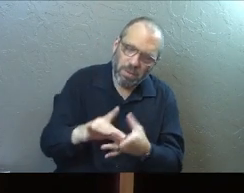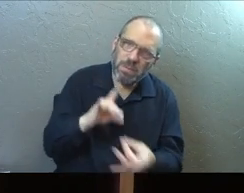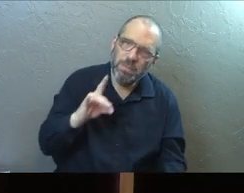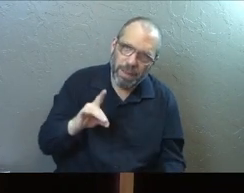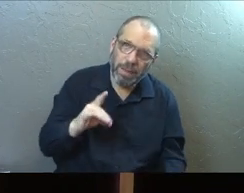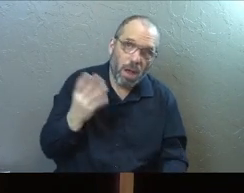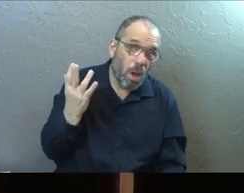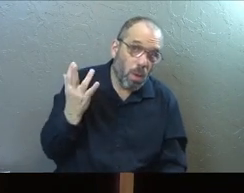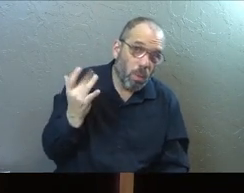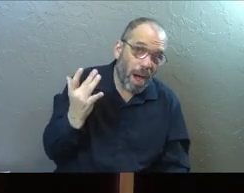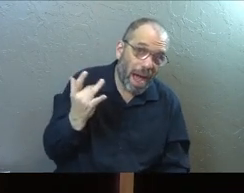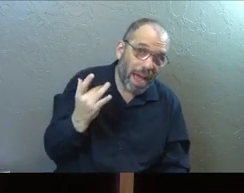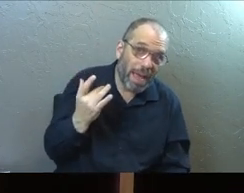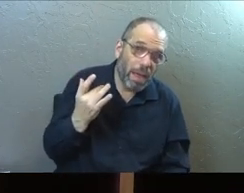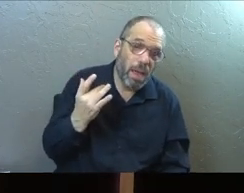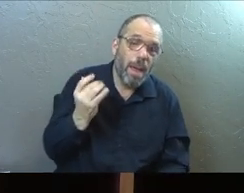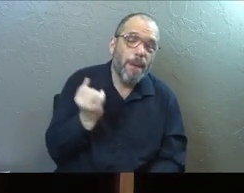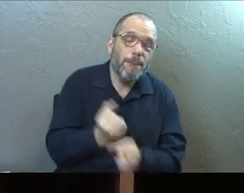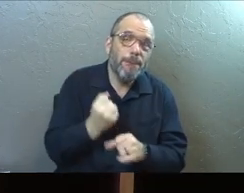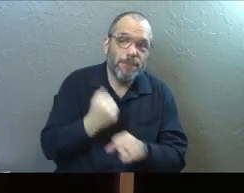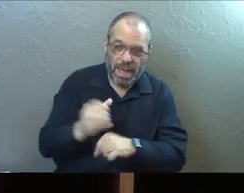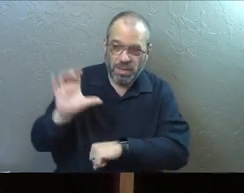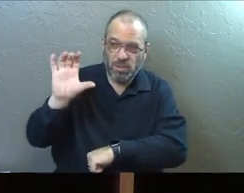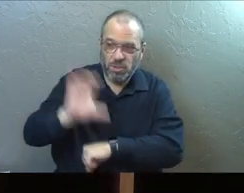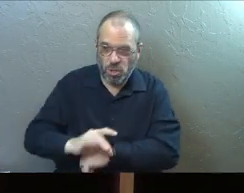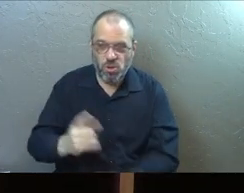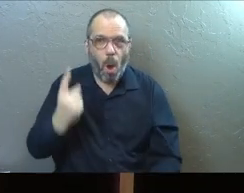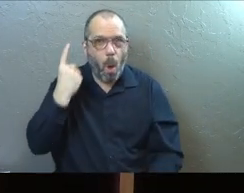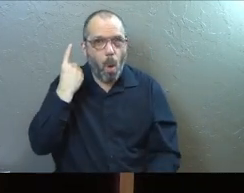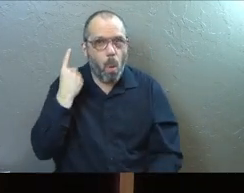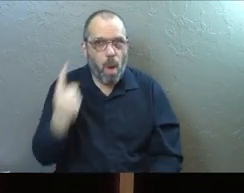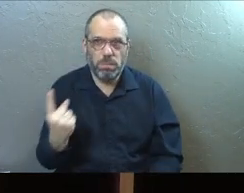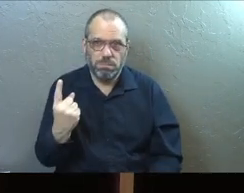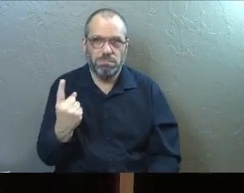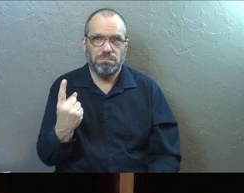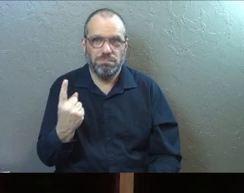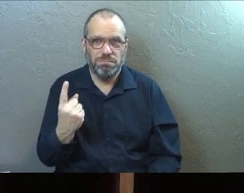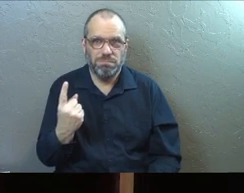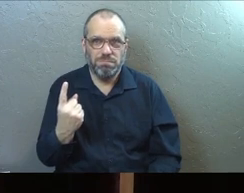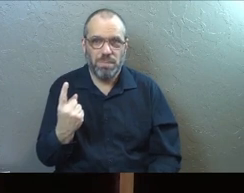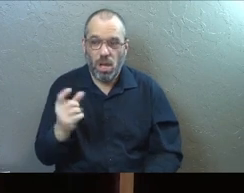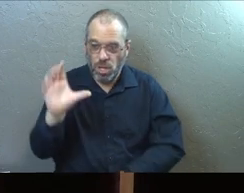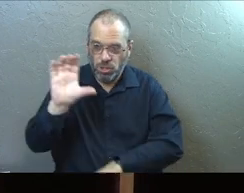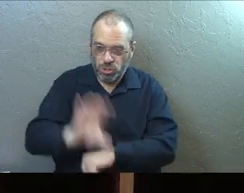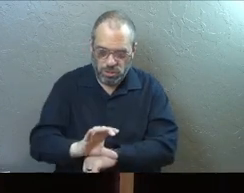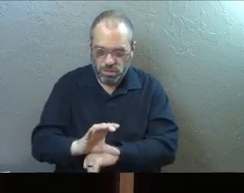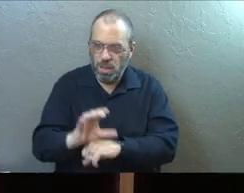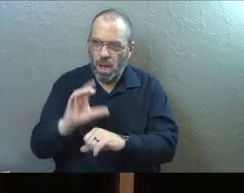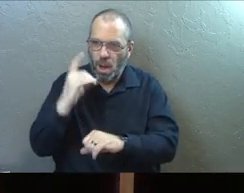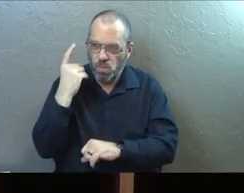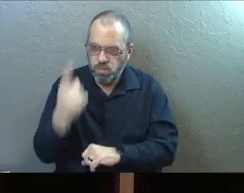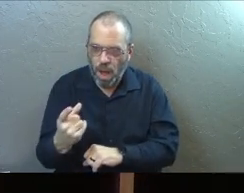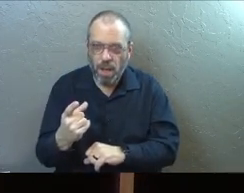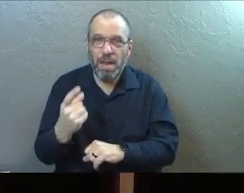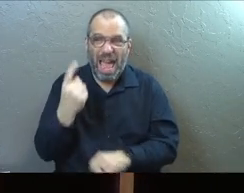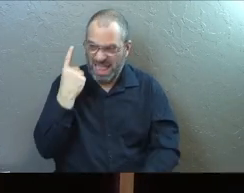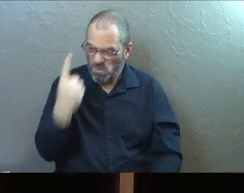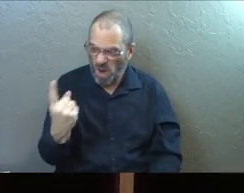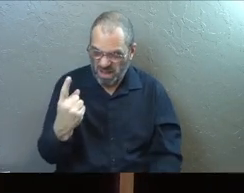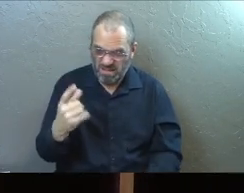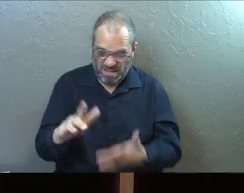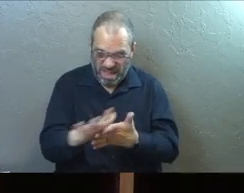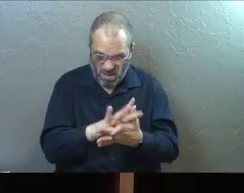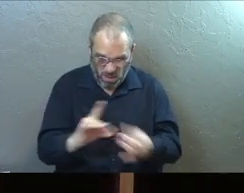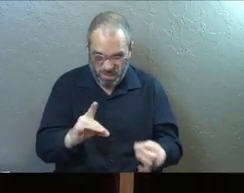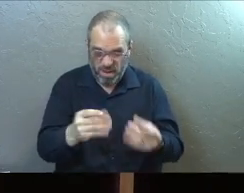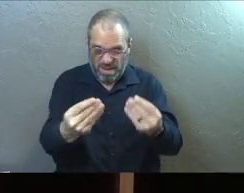Spirit. Why? Because it makes the church one. Yes. It makes the church one. And the oneness that the